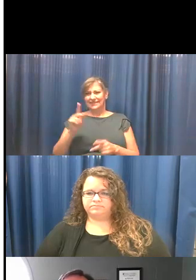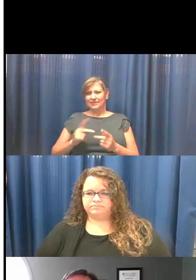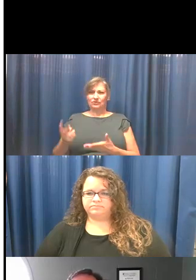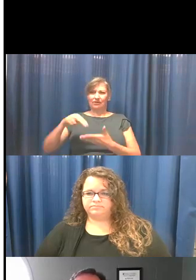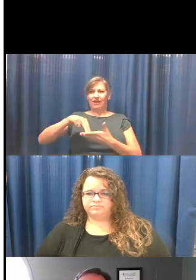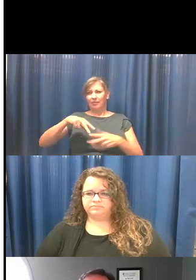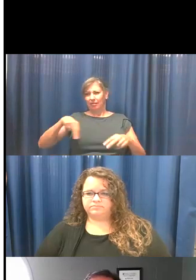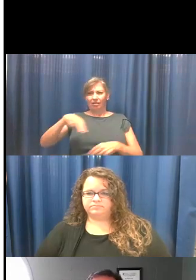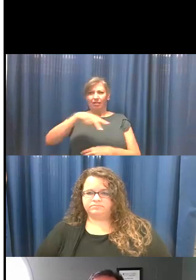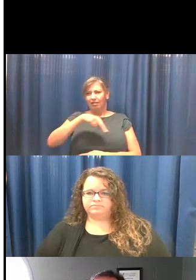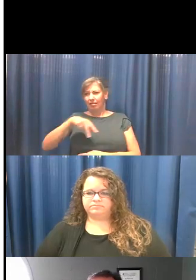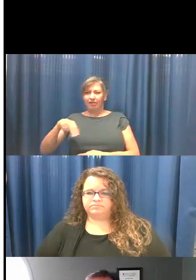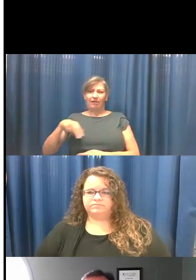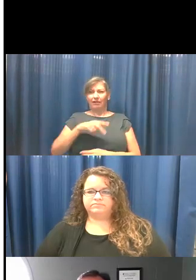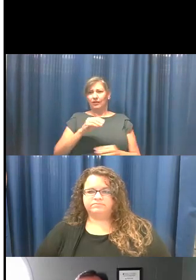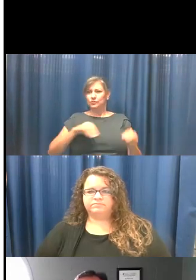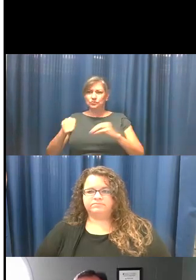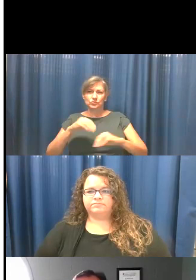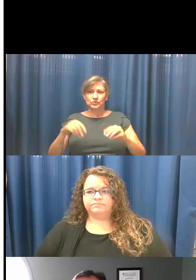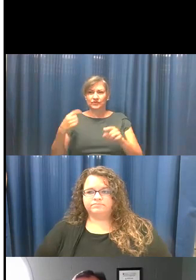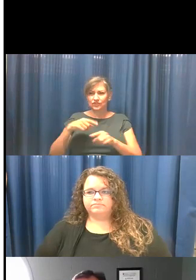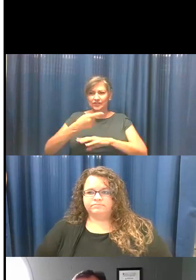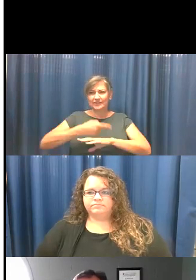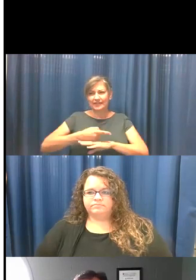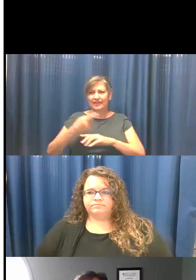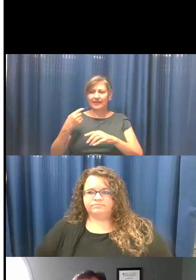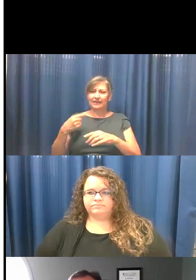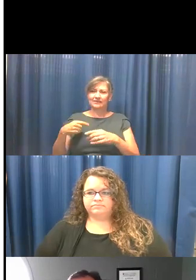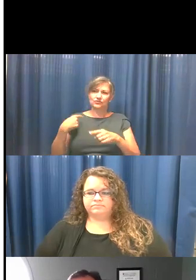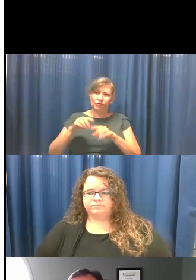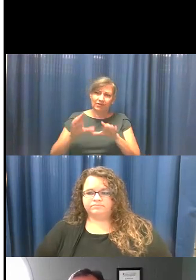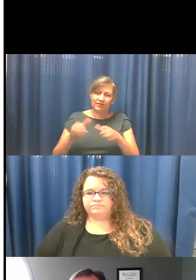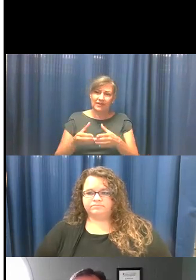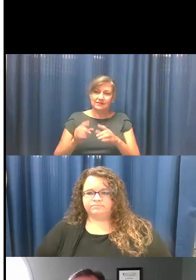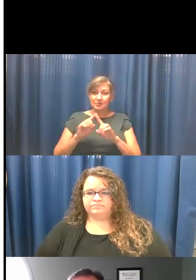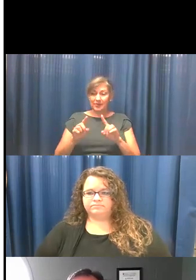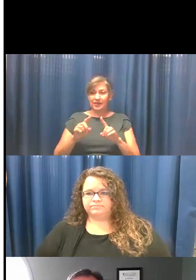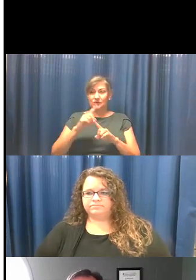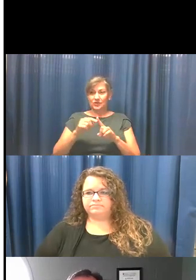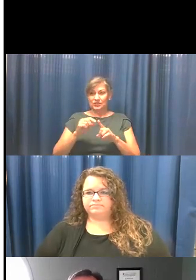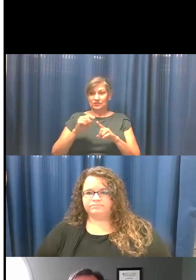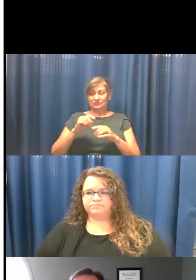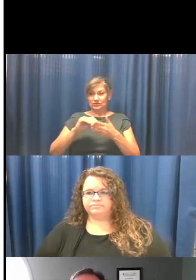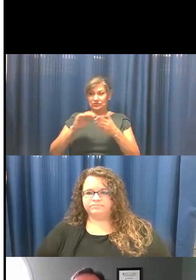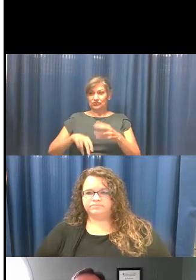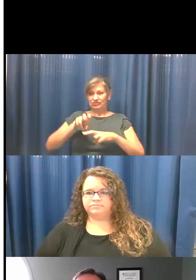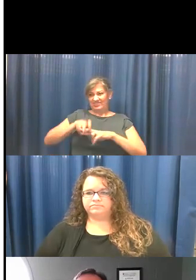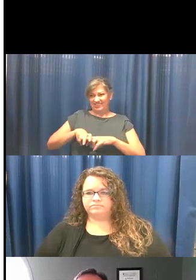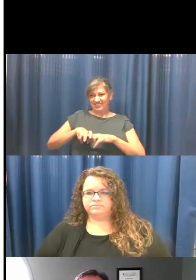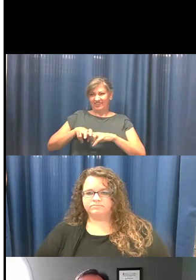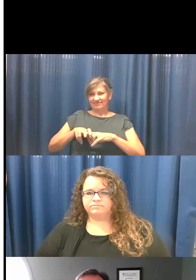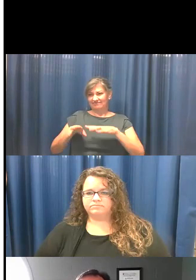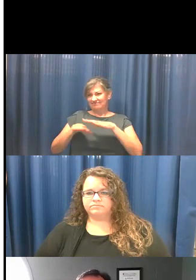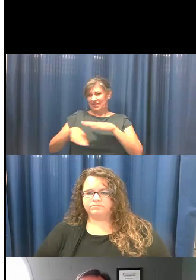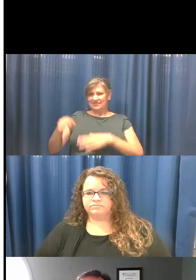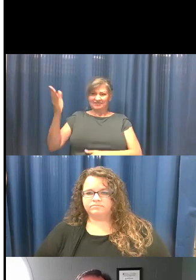a workspace throughout the day or throughout a class period. But where students are sitting in sort of basic